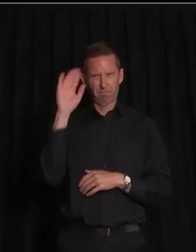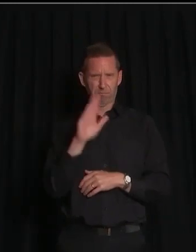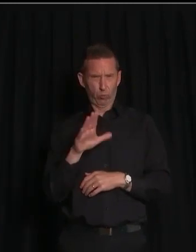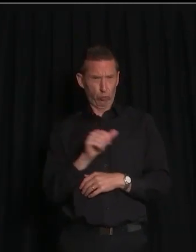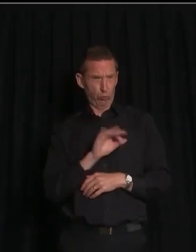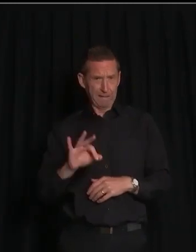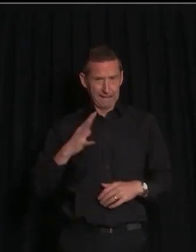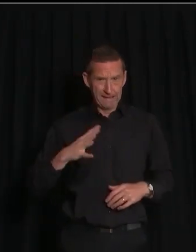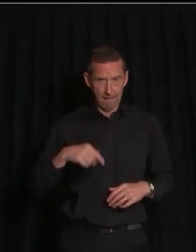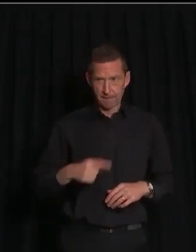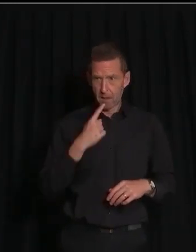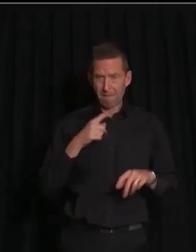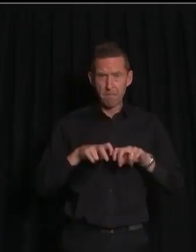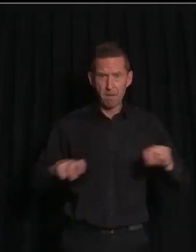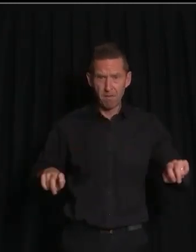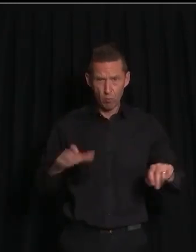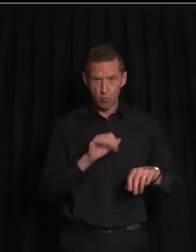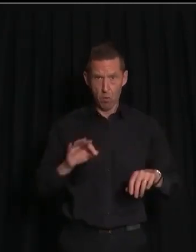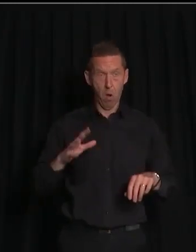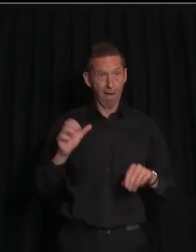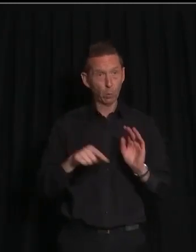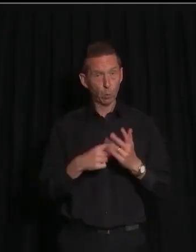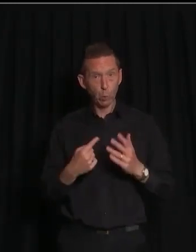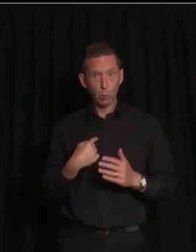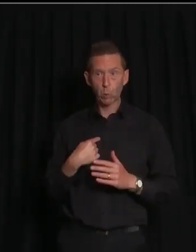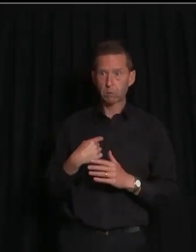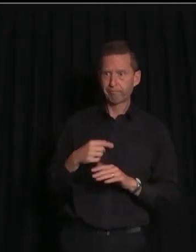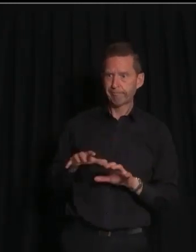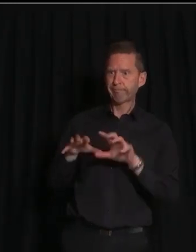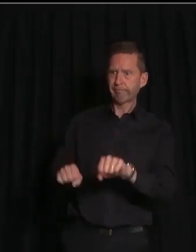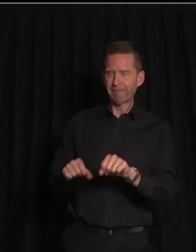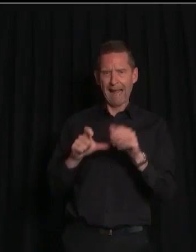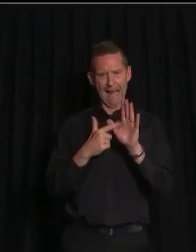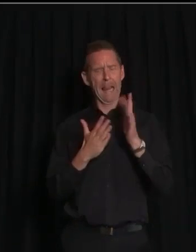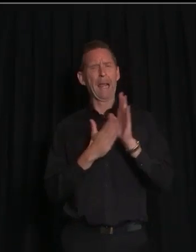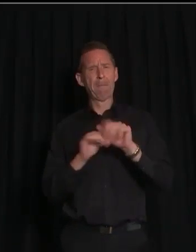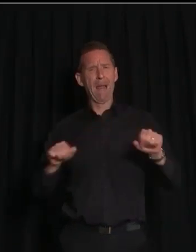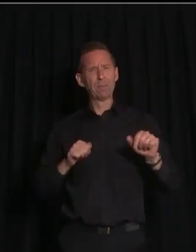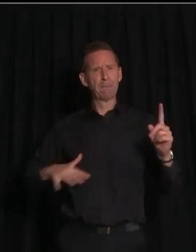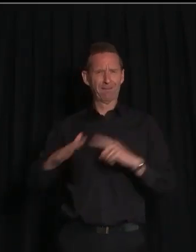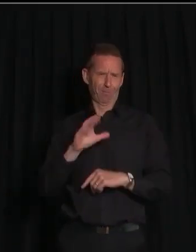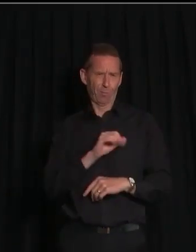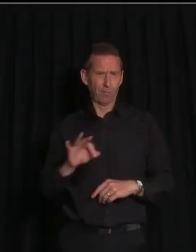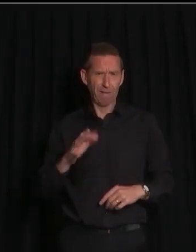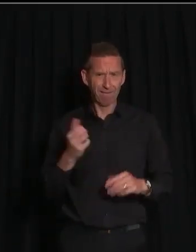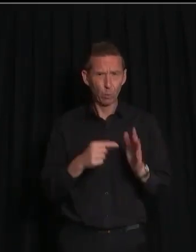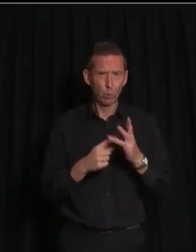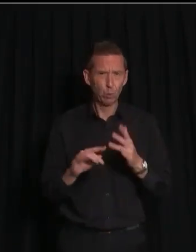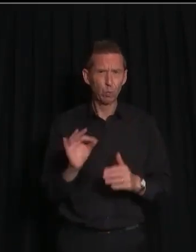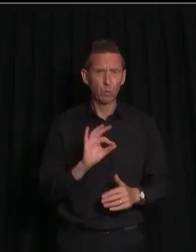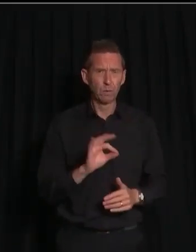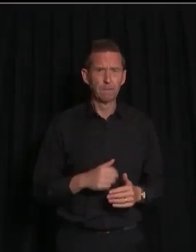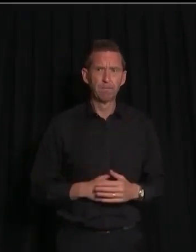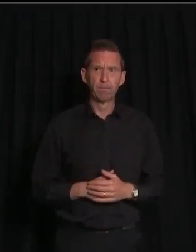panels. I mean, we shouldn't be claiming our spaces. But for once,